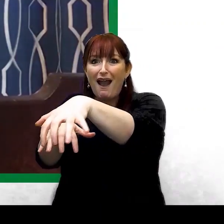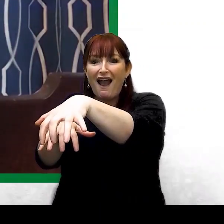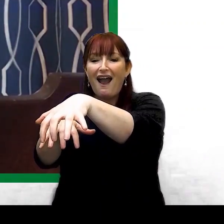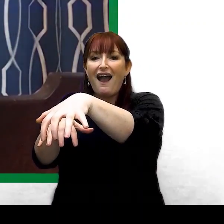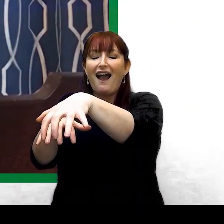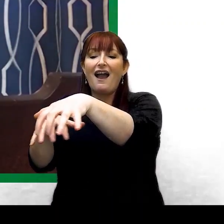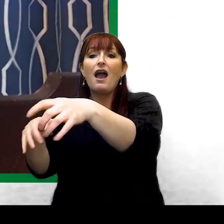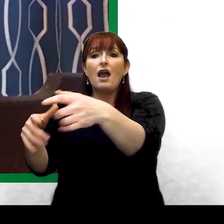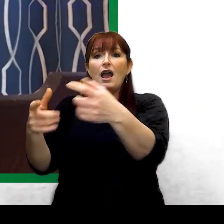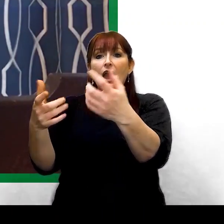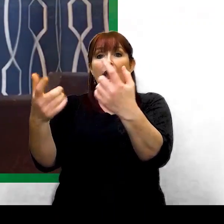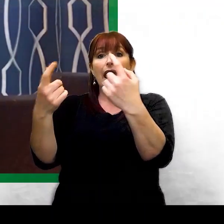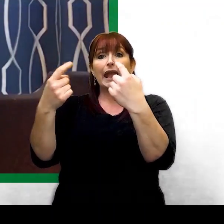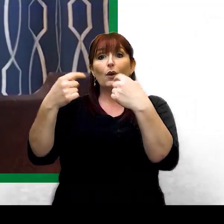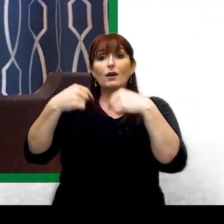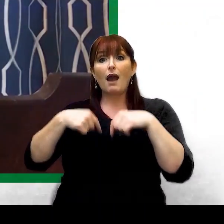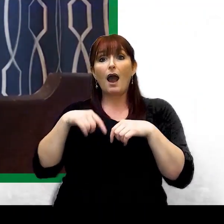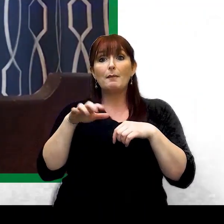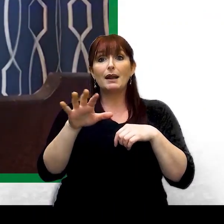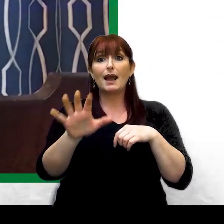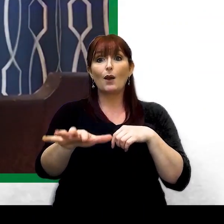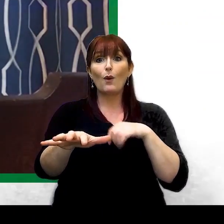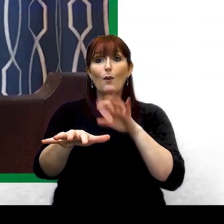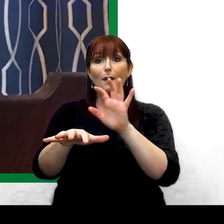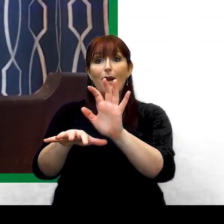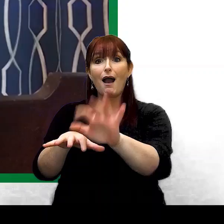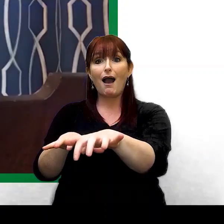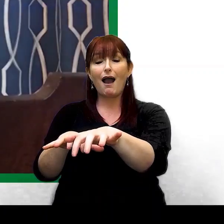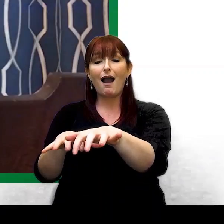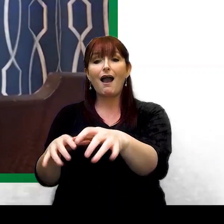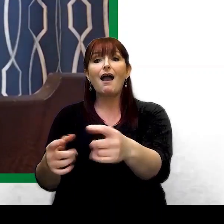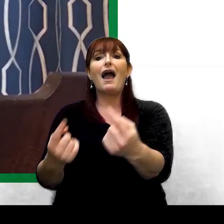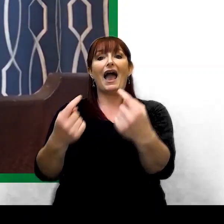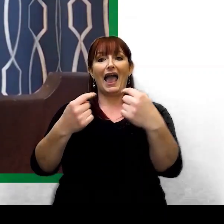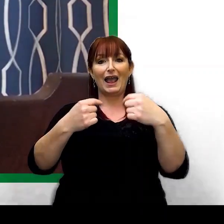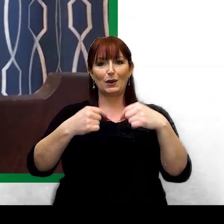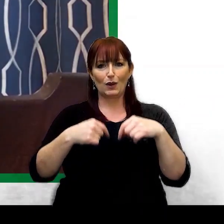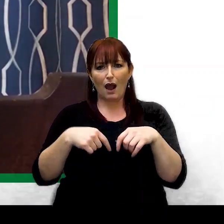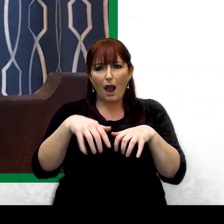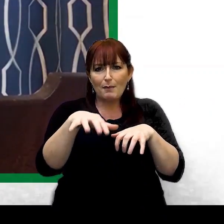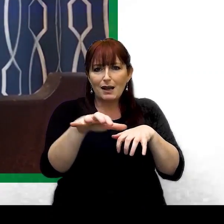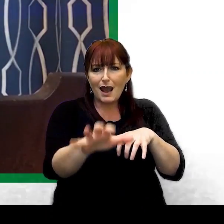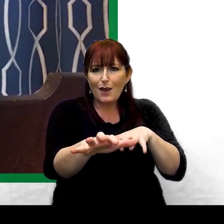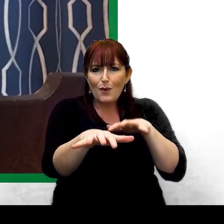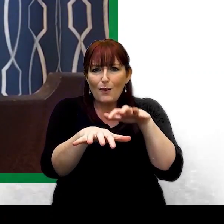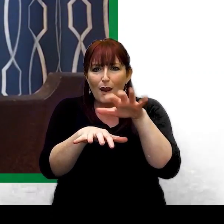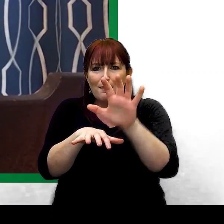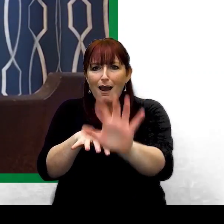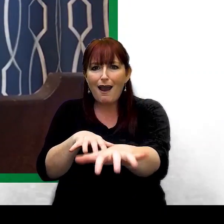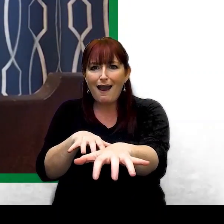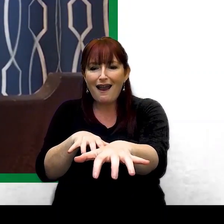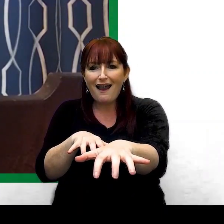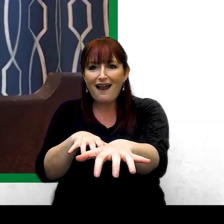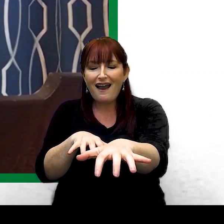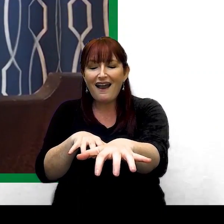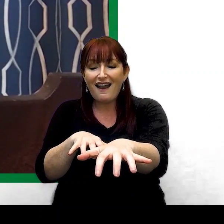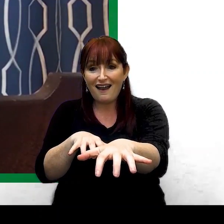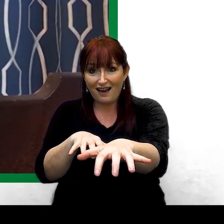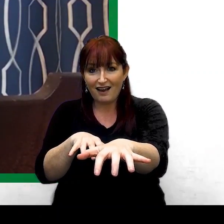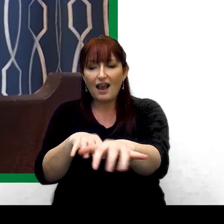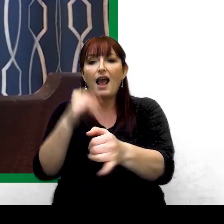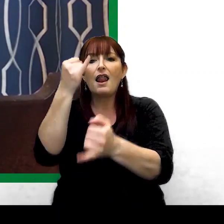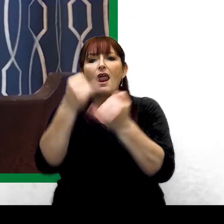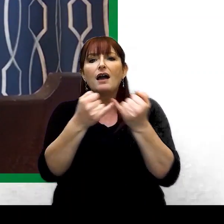Wema, coming back down the scale, Ingonyama Nengwe Wema, down again, Ingonyama Nengwe Wema. Then we get to the last